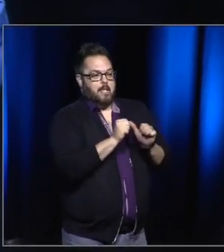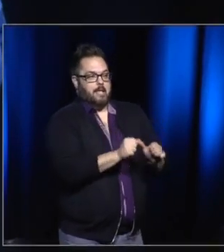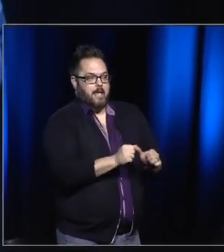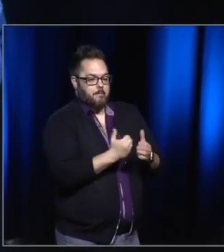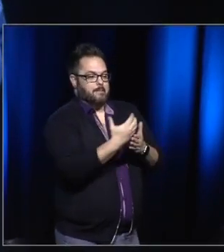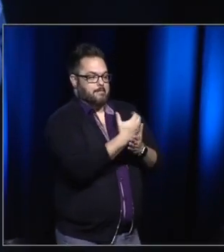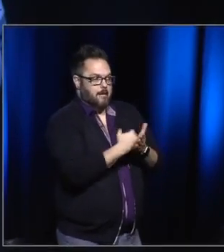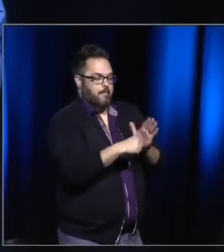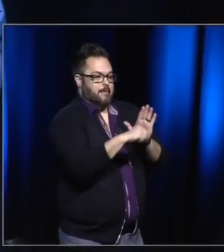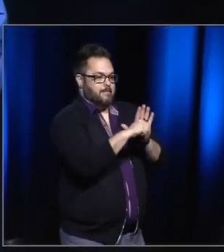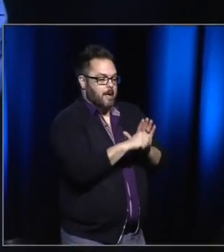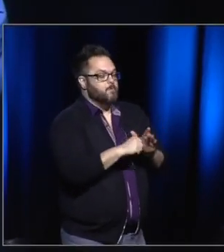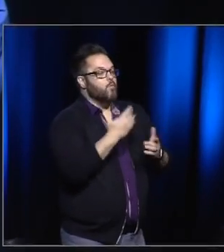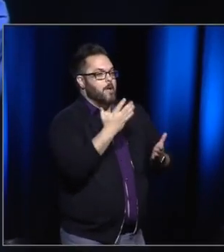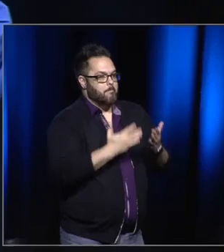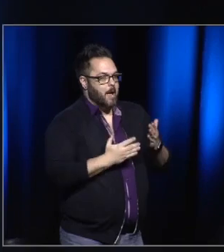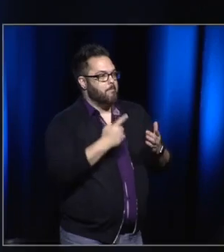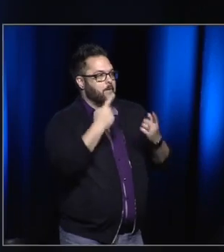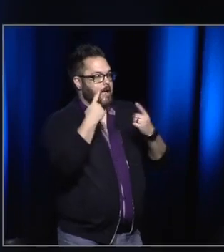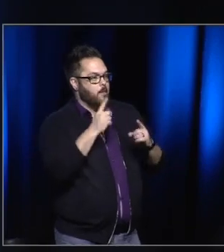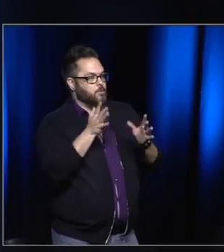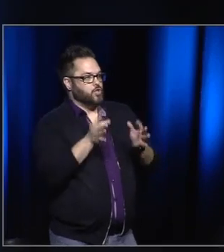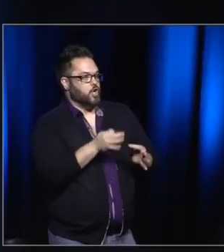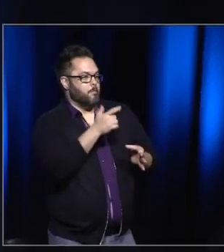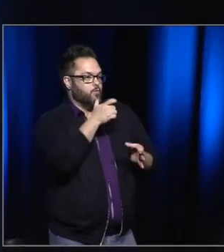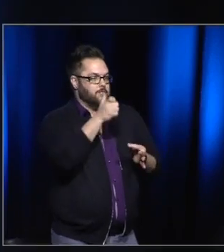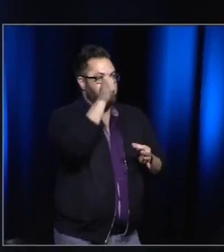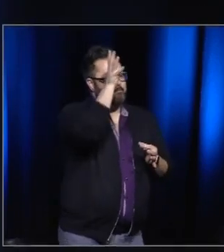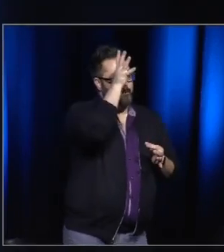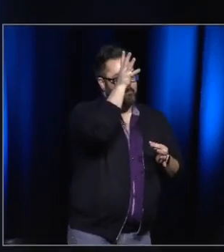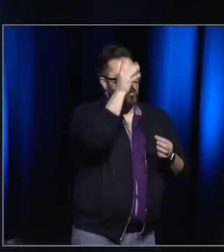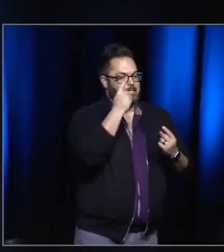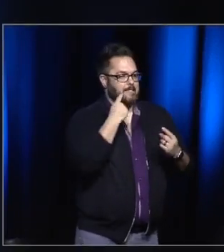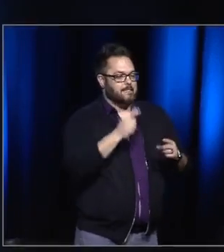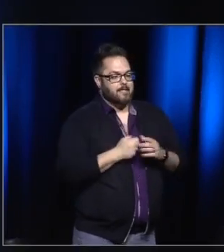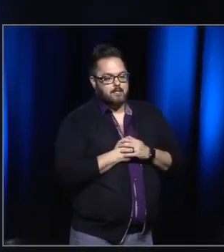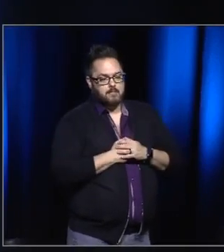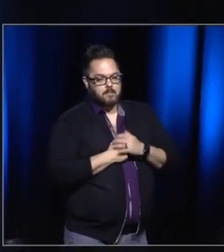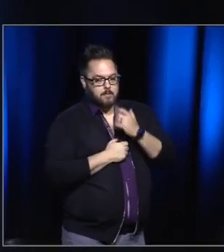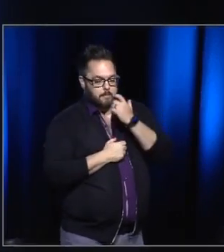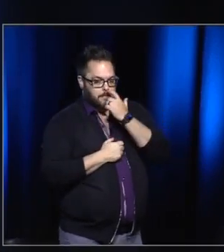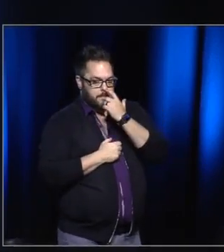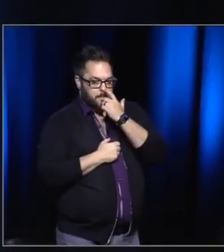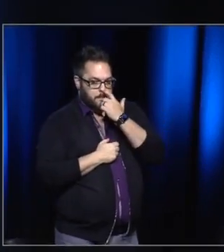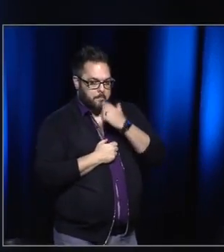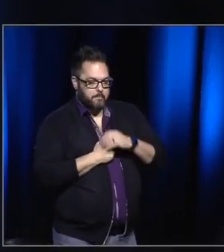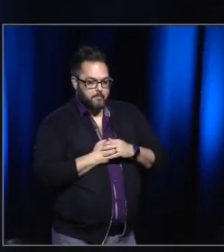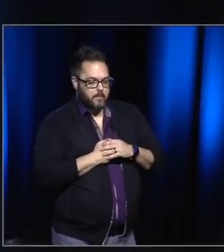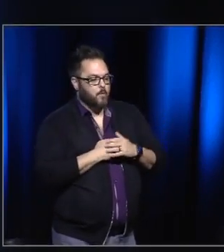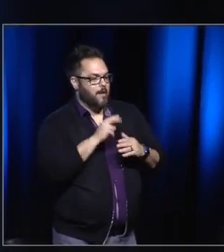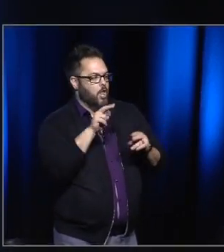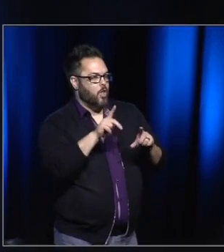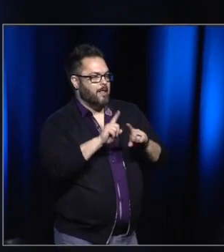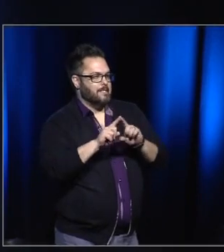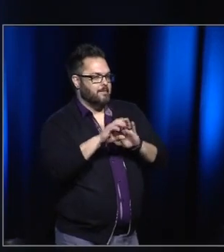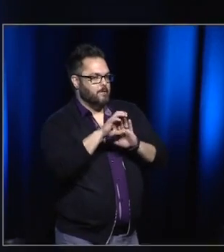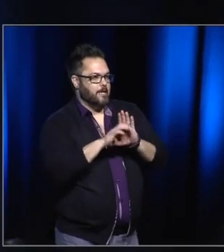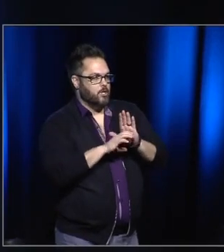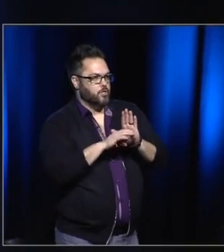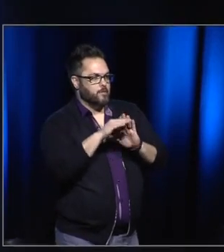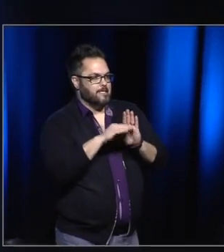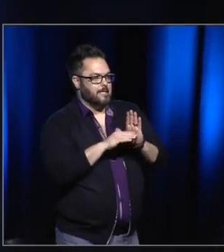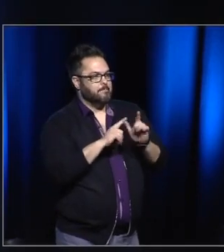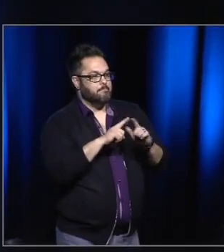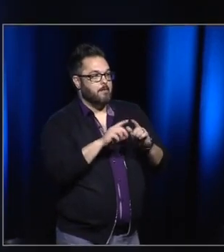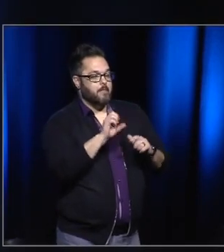able to relate paternity success to other, you know, like we do with the bonds, for example, and to other various characteristics. But